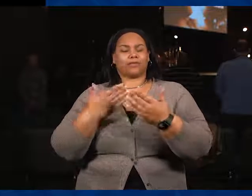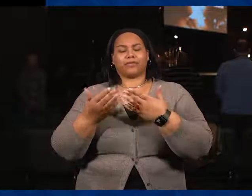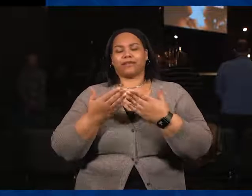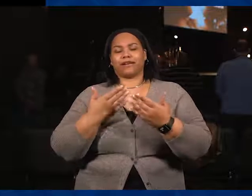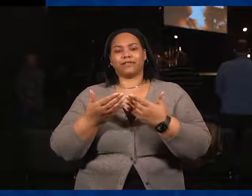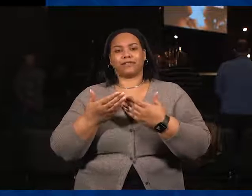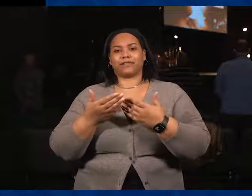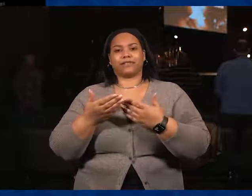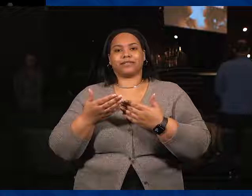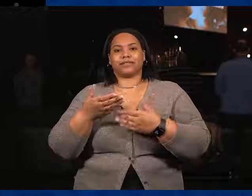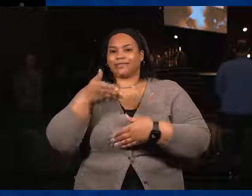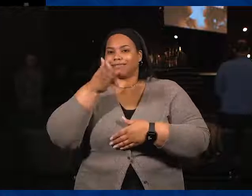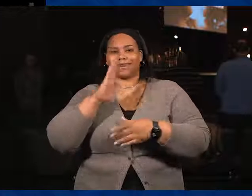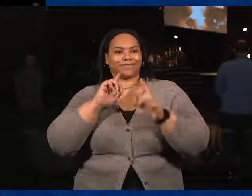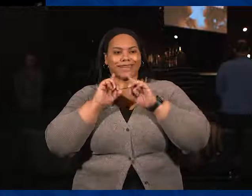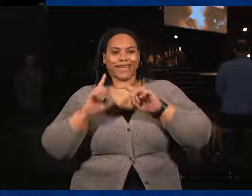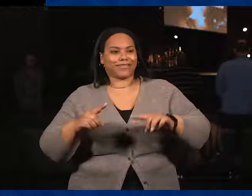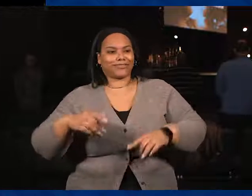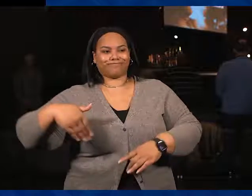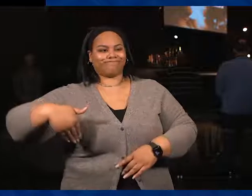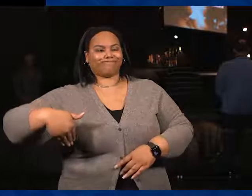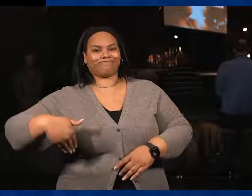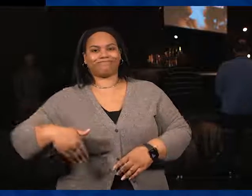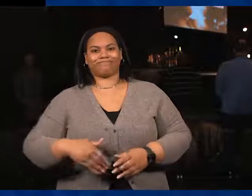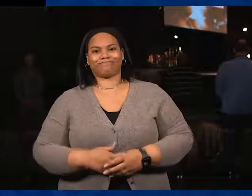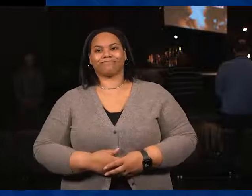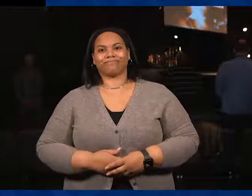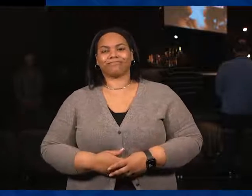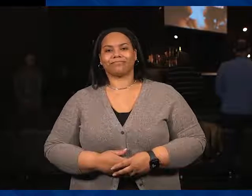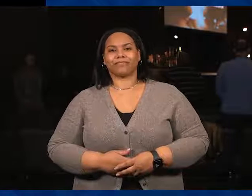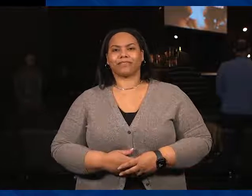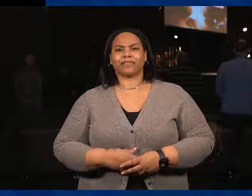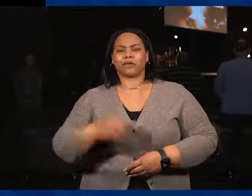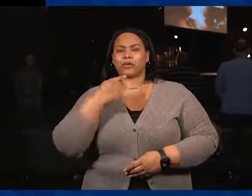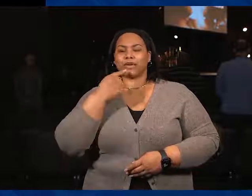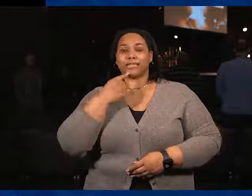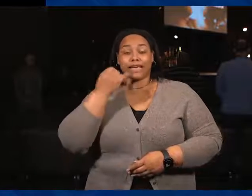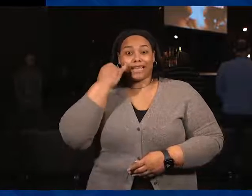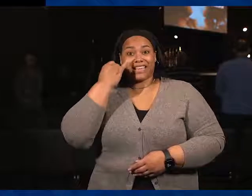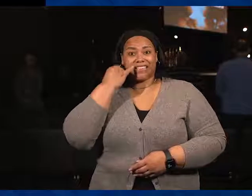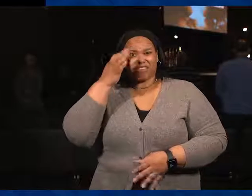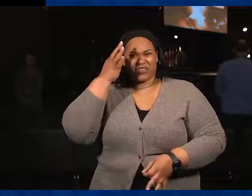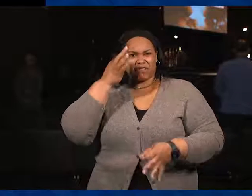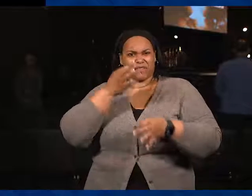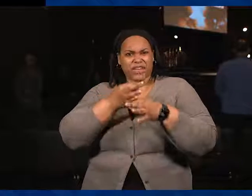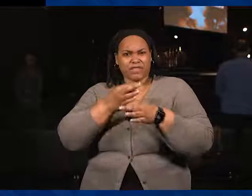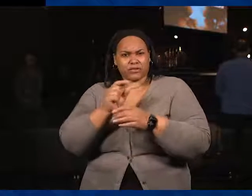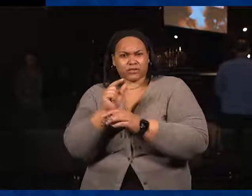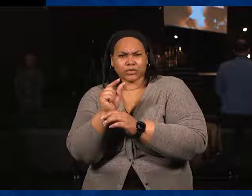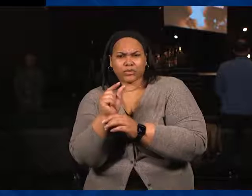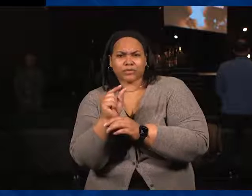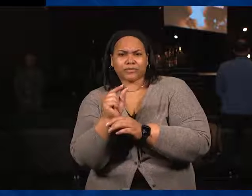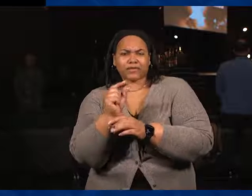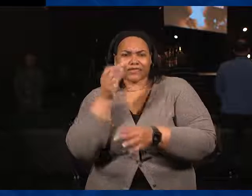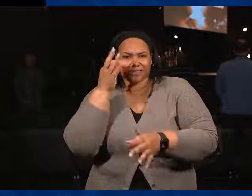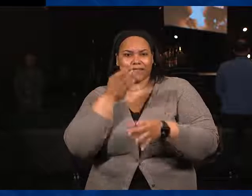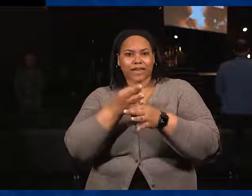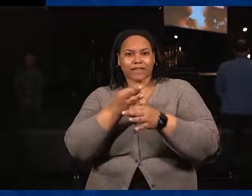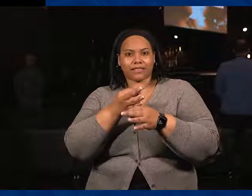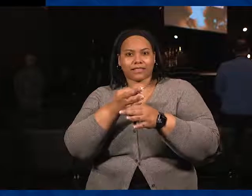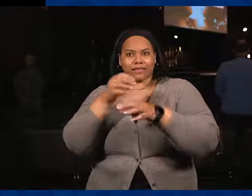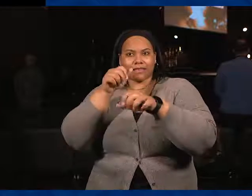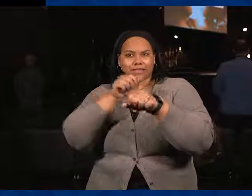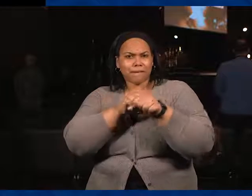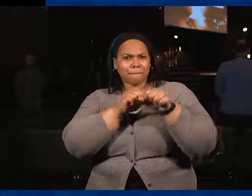God hasn't moved in that situation. We always say if you have faith the size of a mustard seed, that you can move mountains.